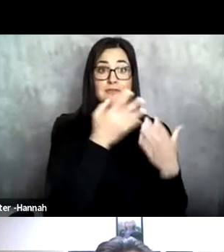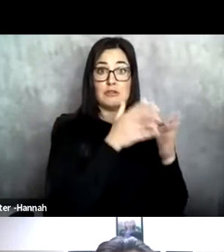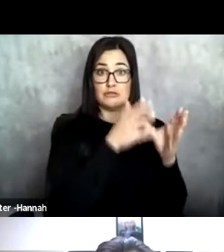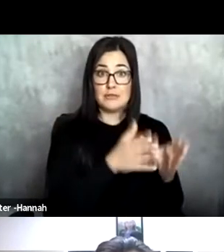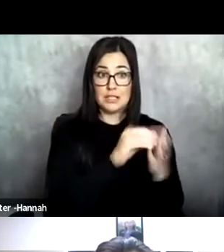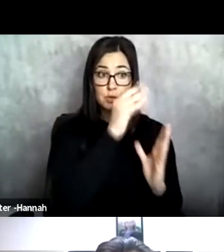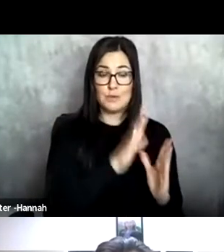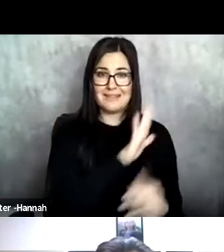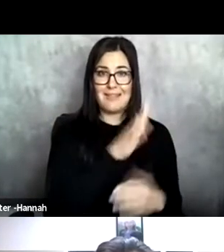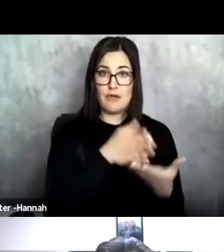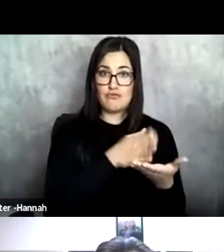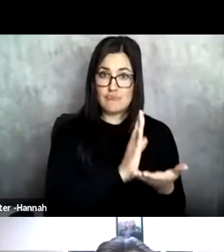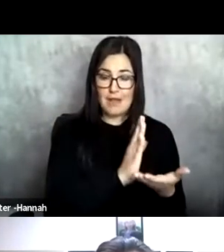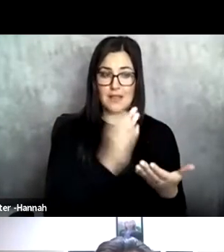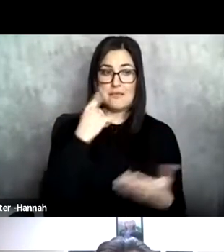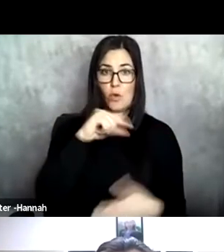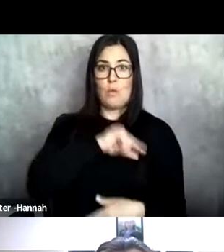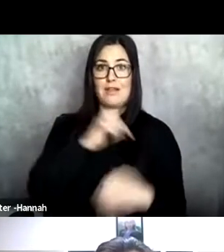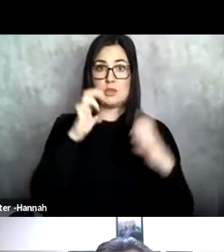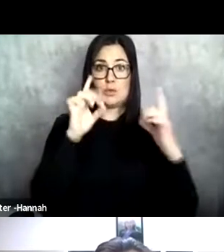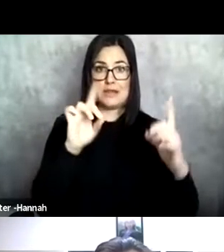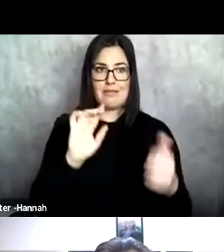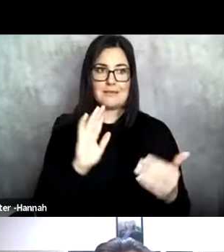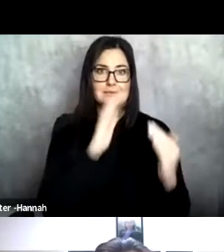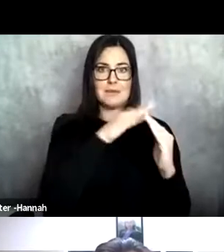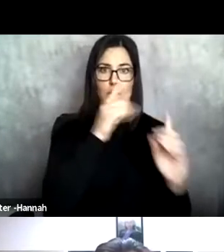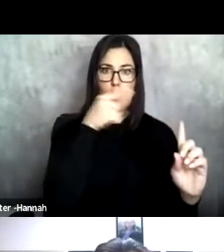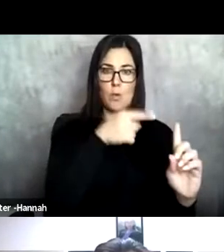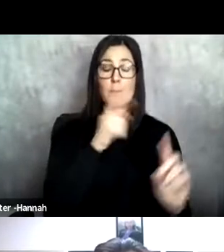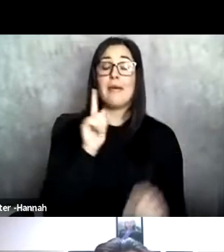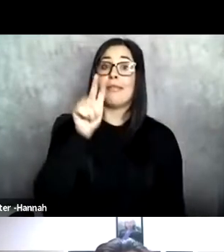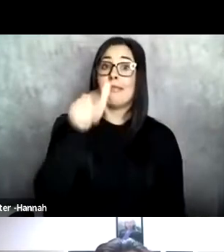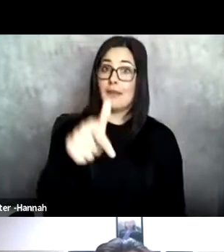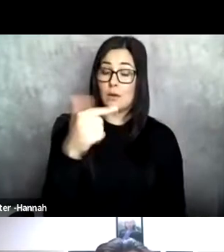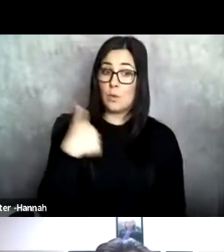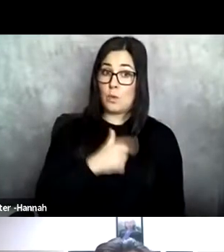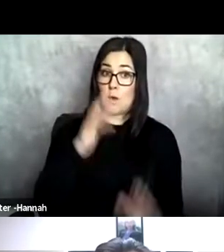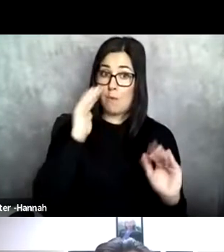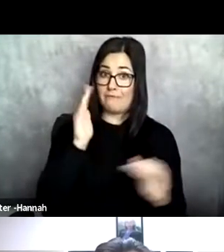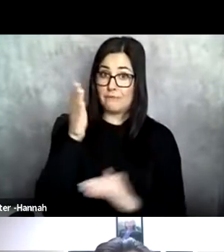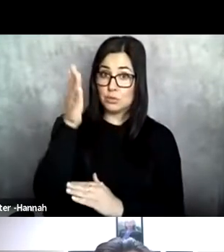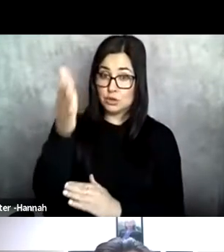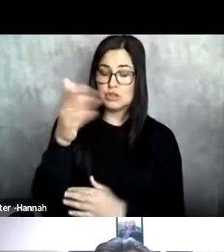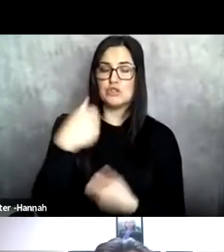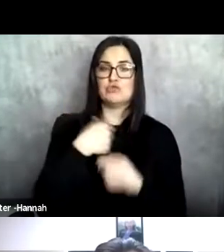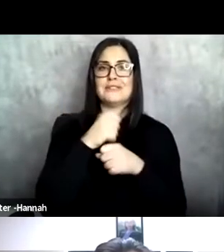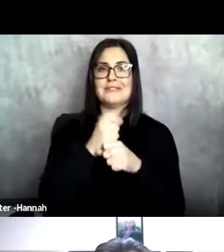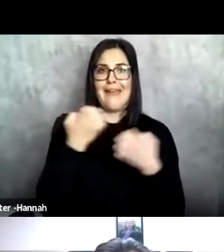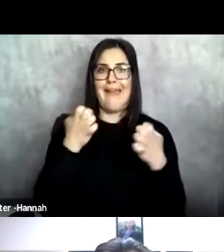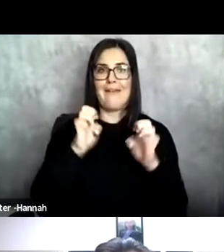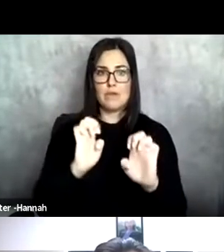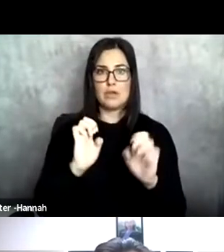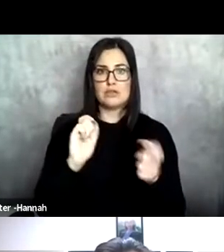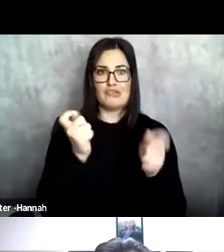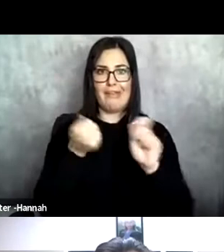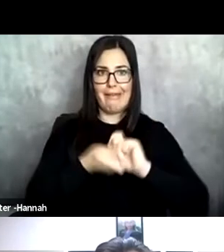their rights to quality education. Right. But we do hope that in the future, try to create some kind of effort or campaign